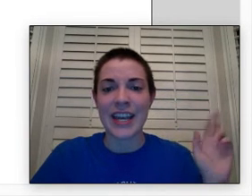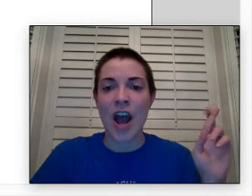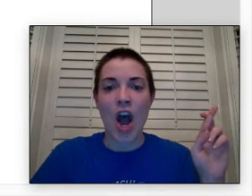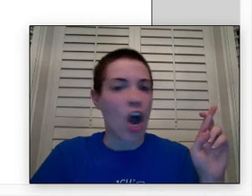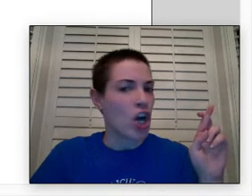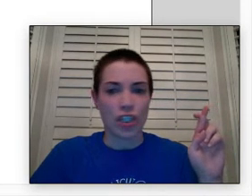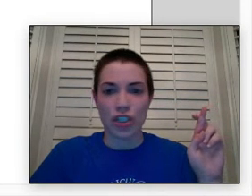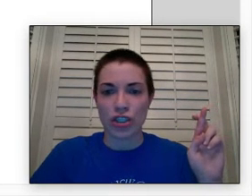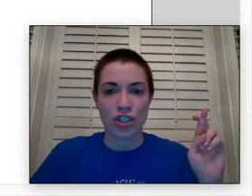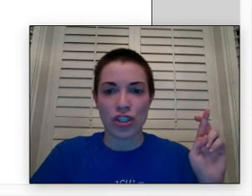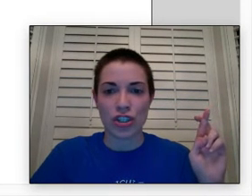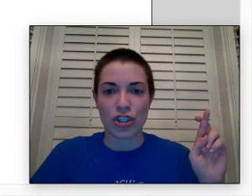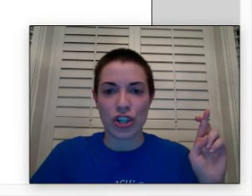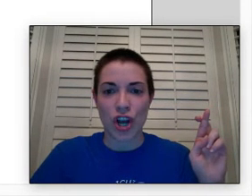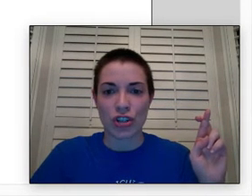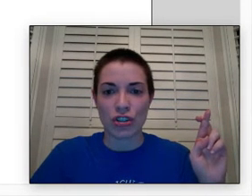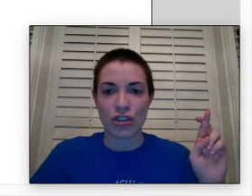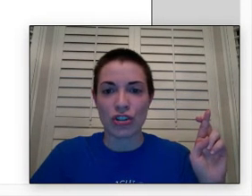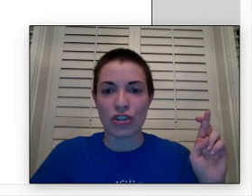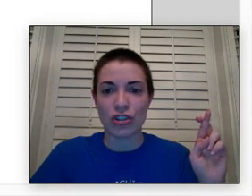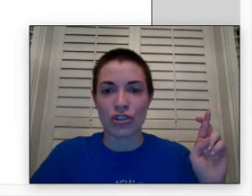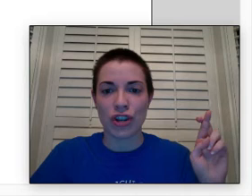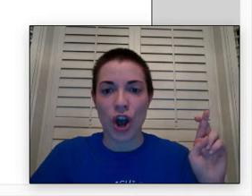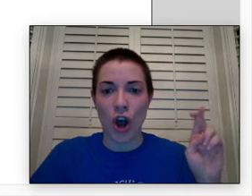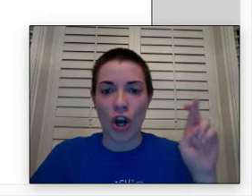e, r,